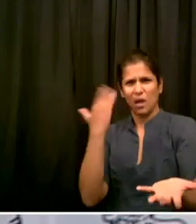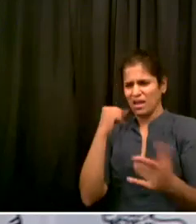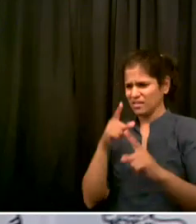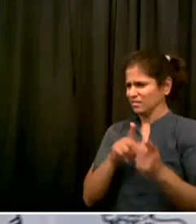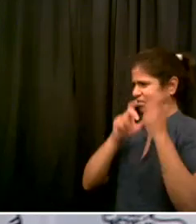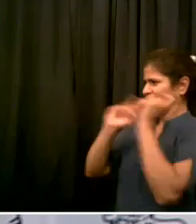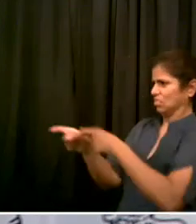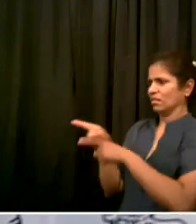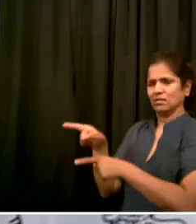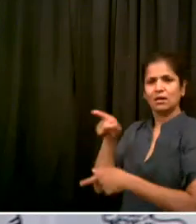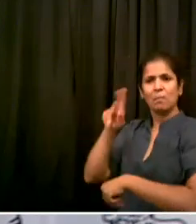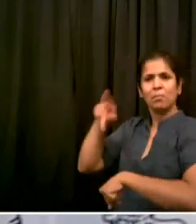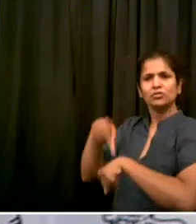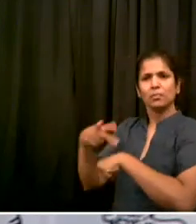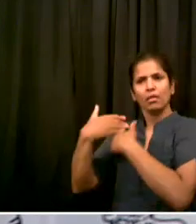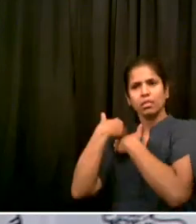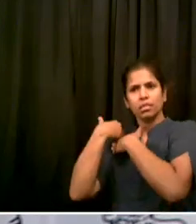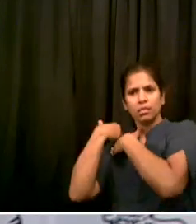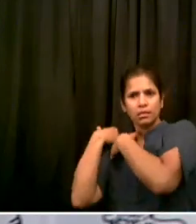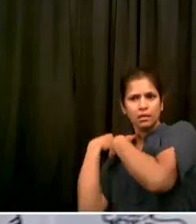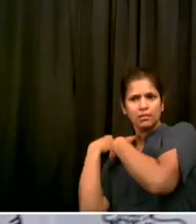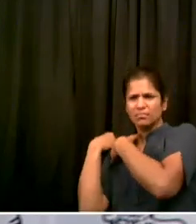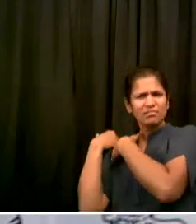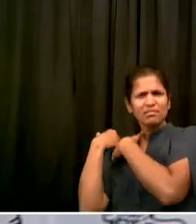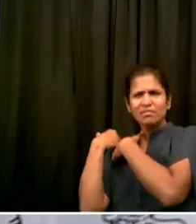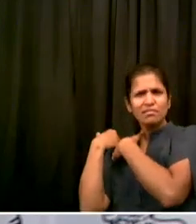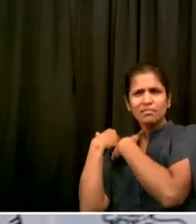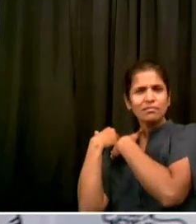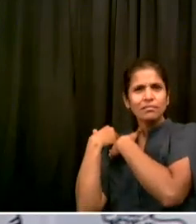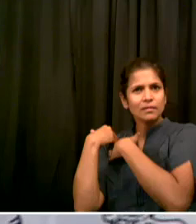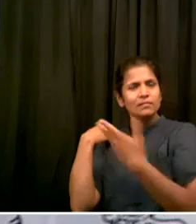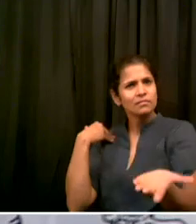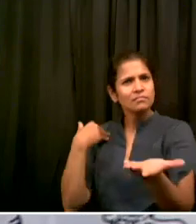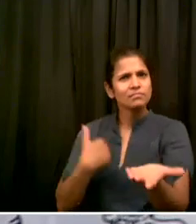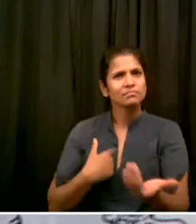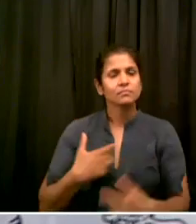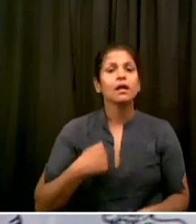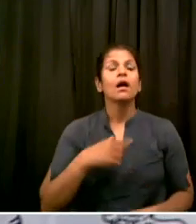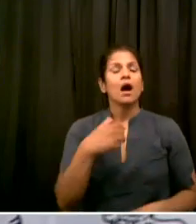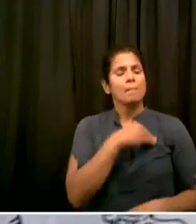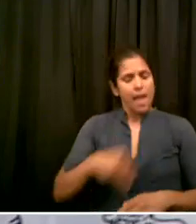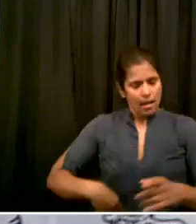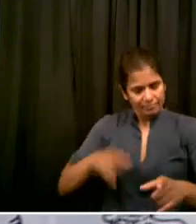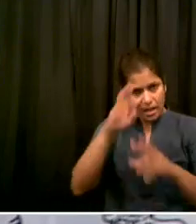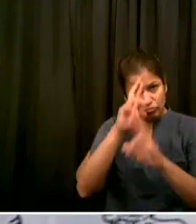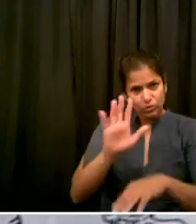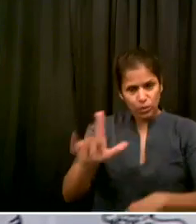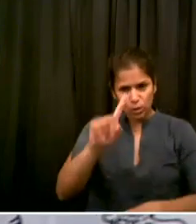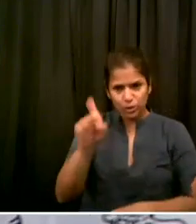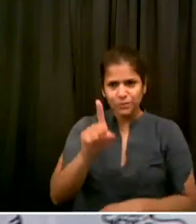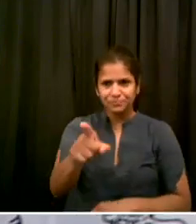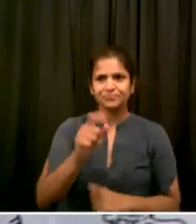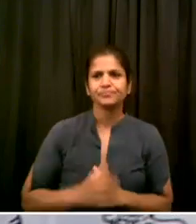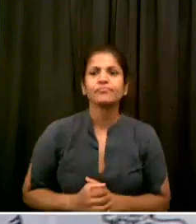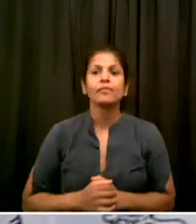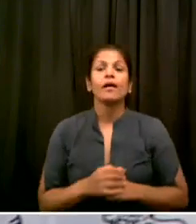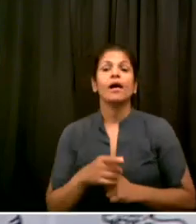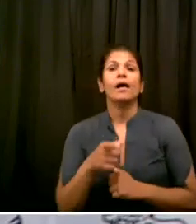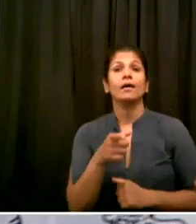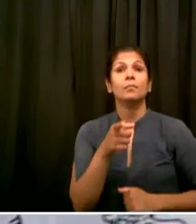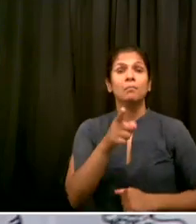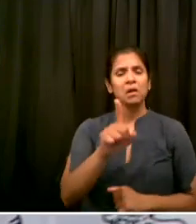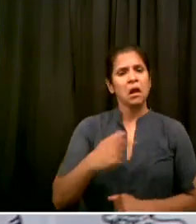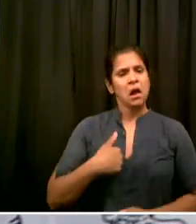themselves? Well, I respect the question, but I would argue, and I'm going to let a former principal speak here, I don't think principals see it that